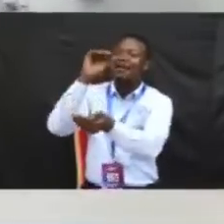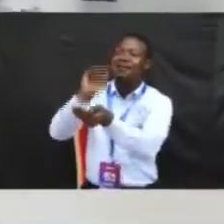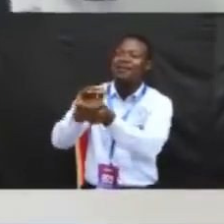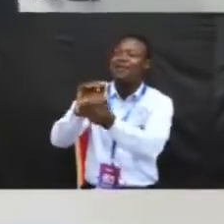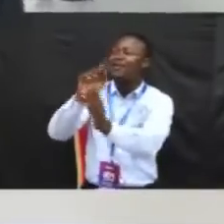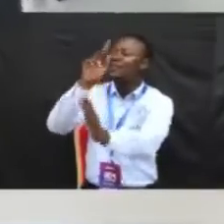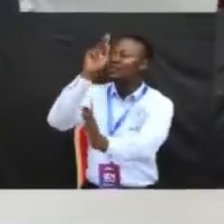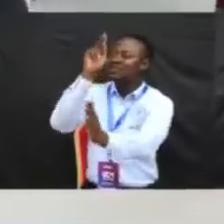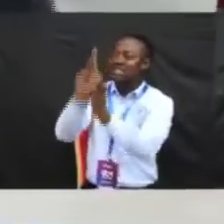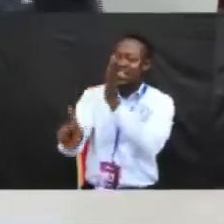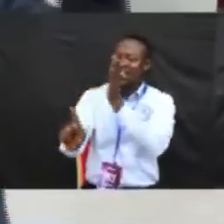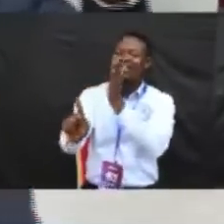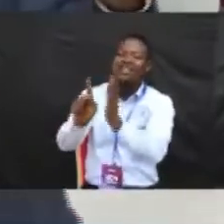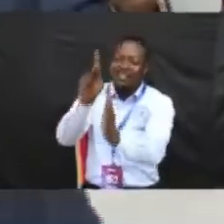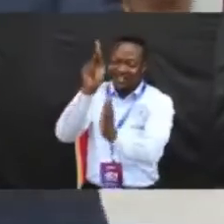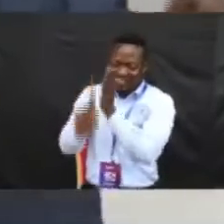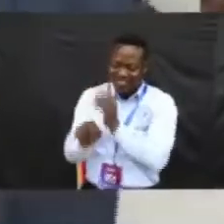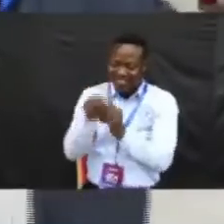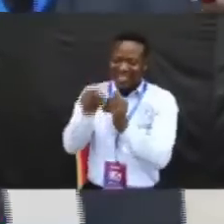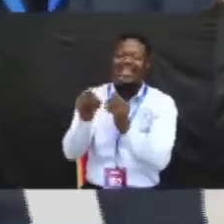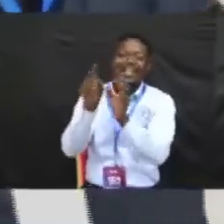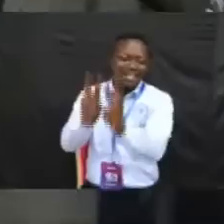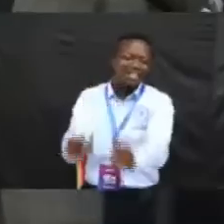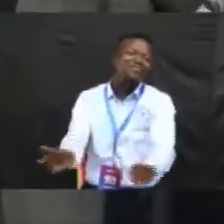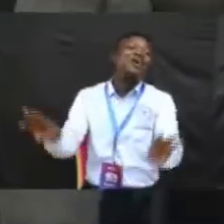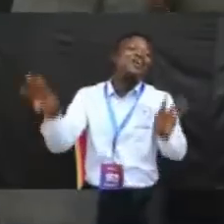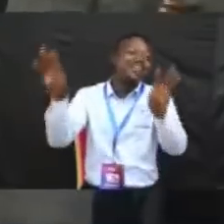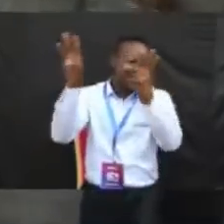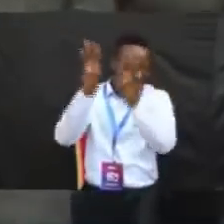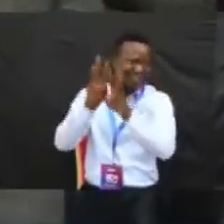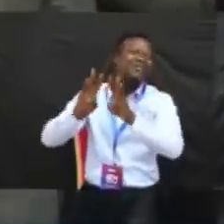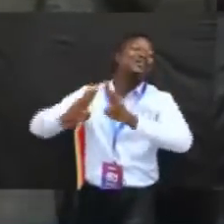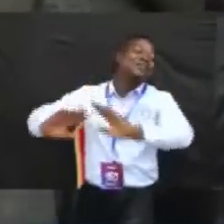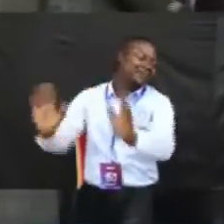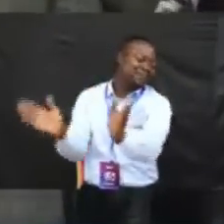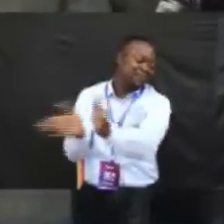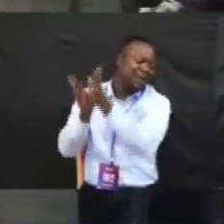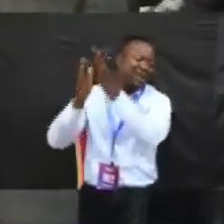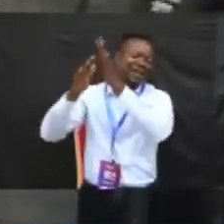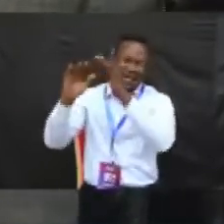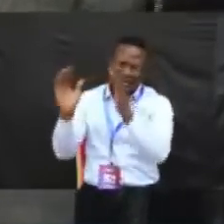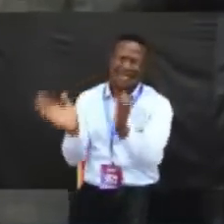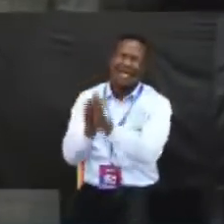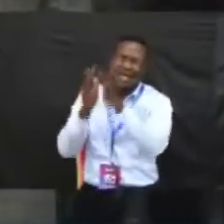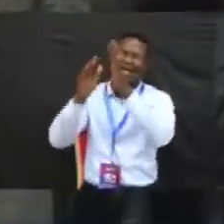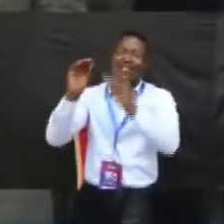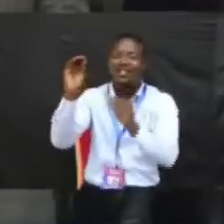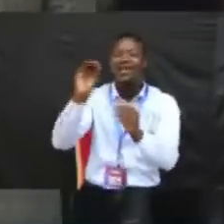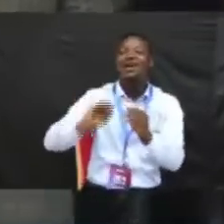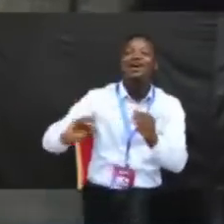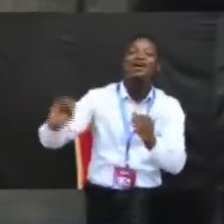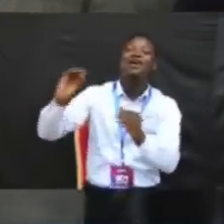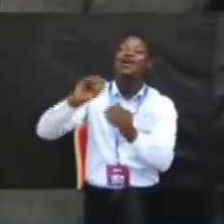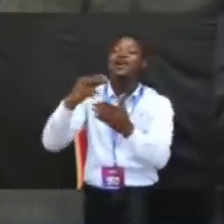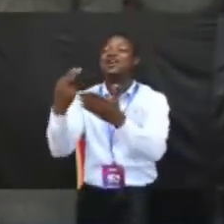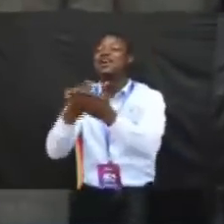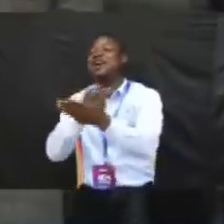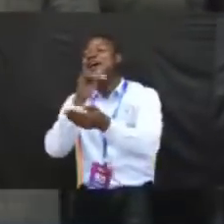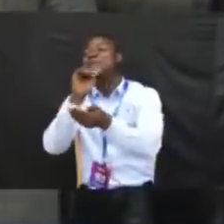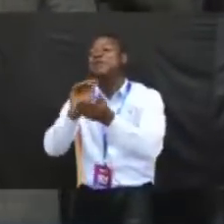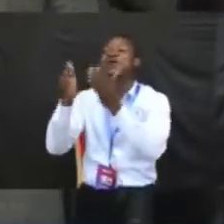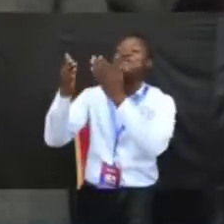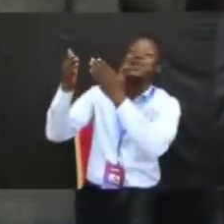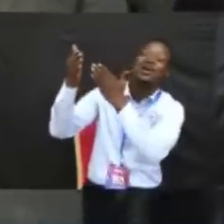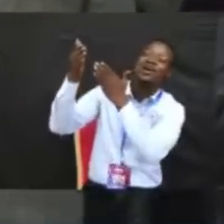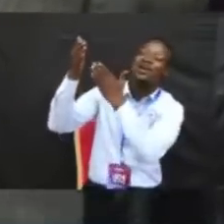lamb of God was worthy. He is worthy to be praised. The